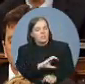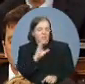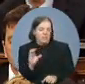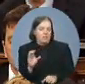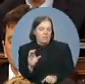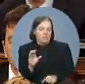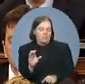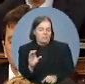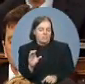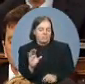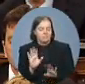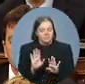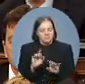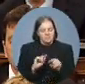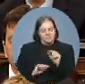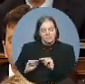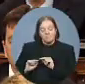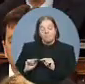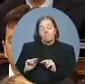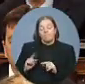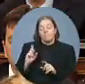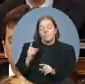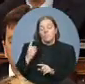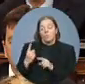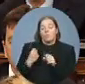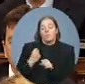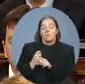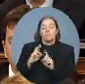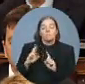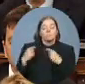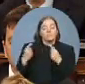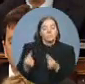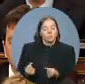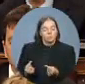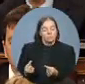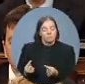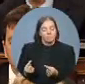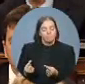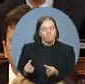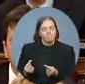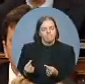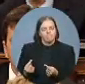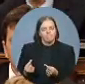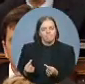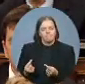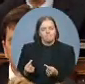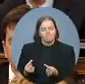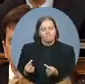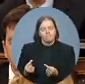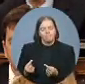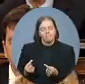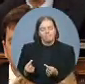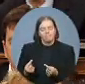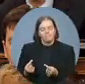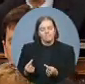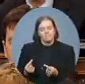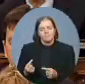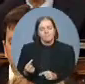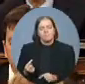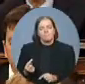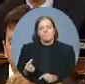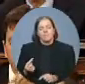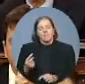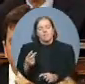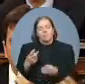year, we have had to deal with the non-bank-backed, asset-backed commercial paper issue. It is not yet finalized. This is a serious issue